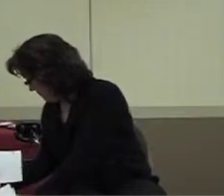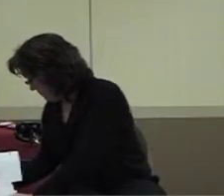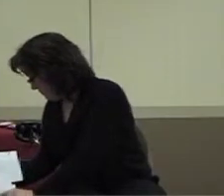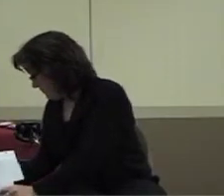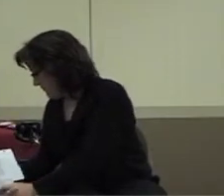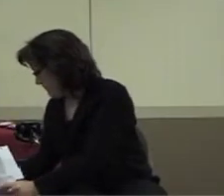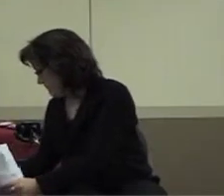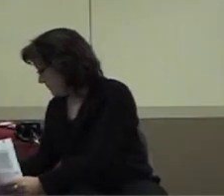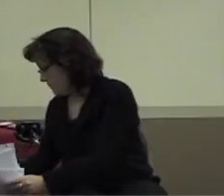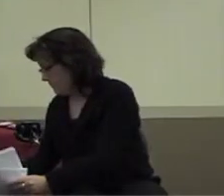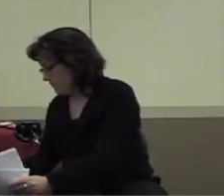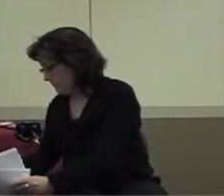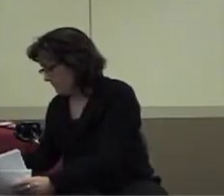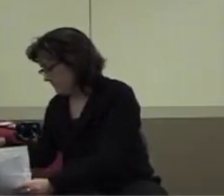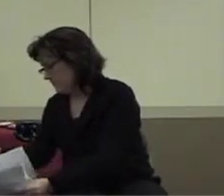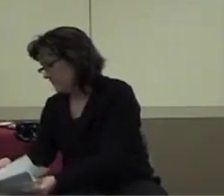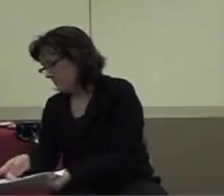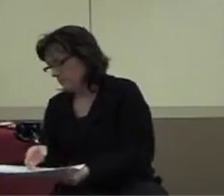Oh.